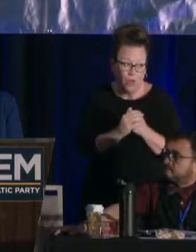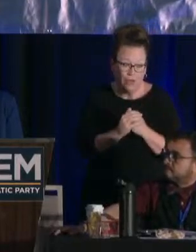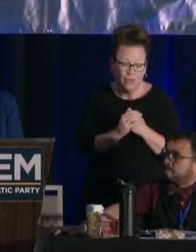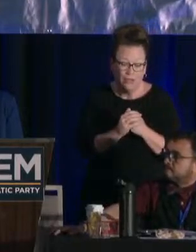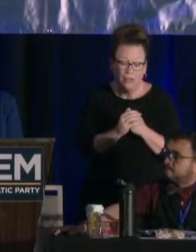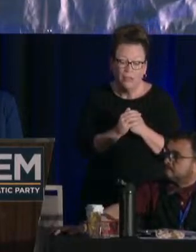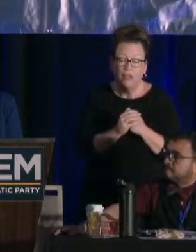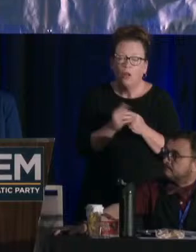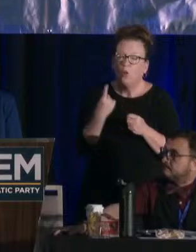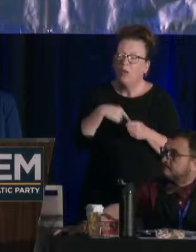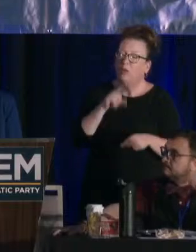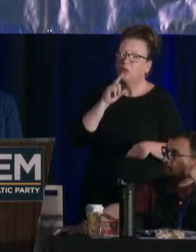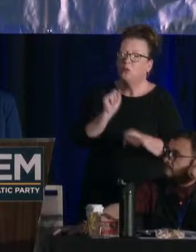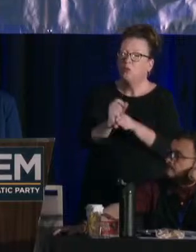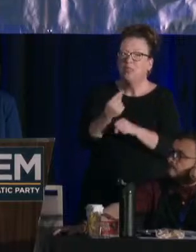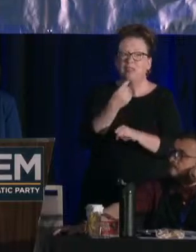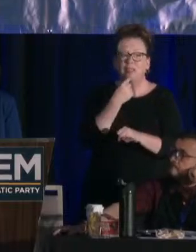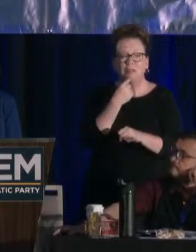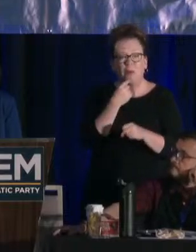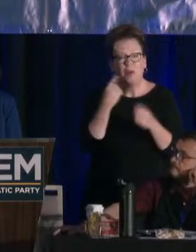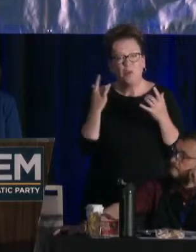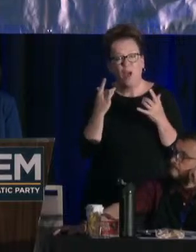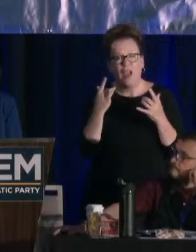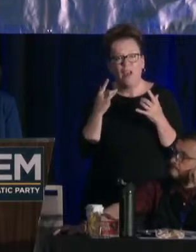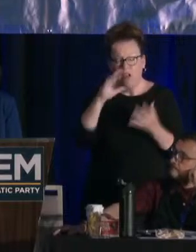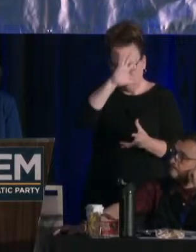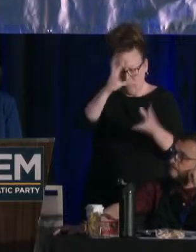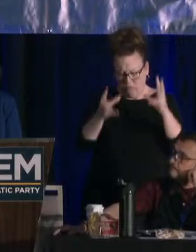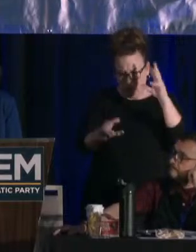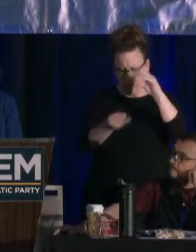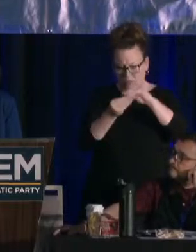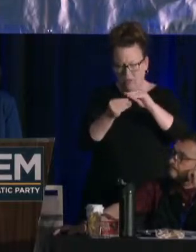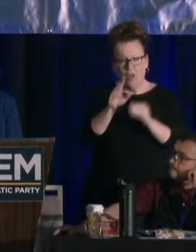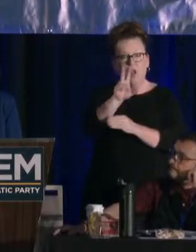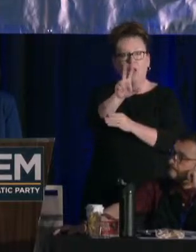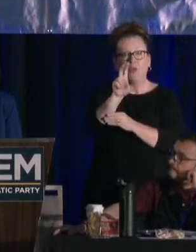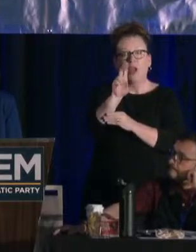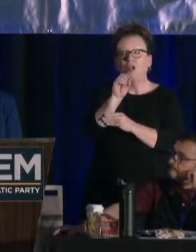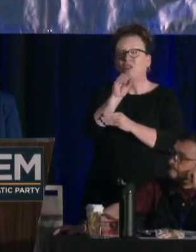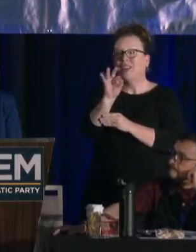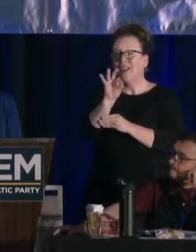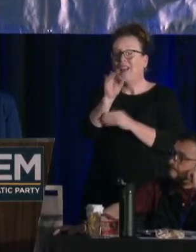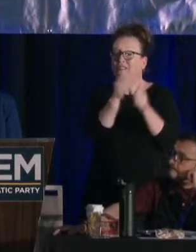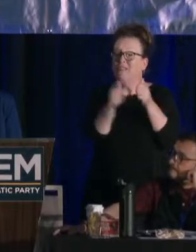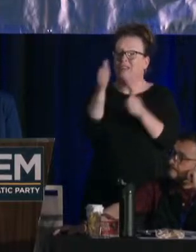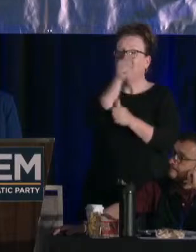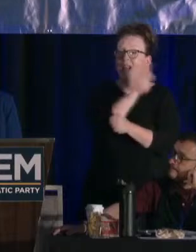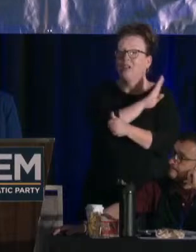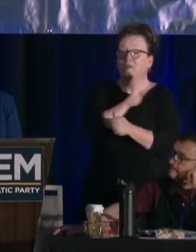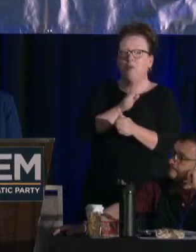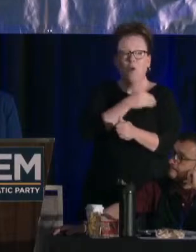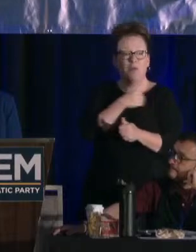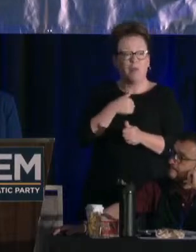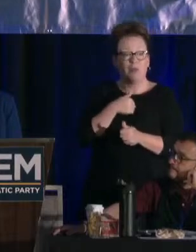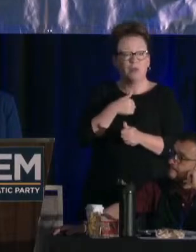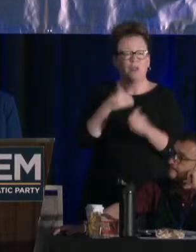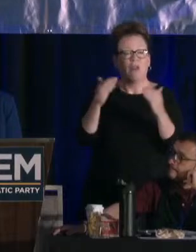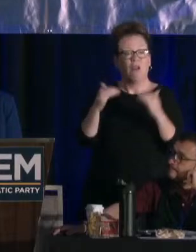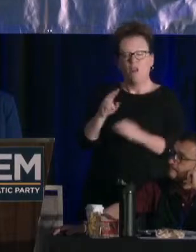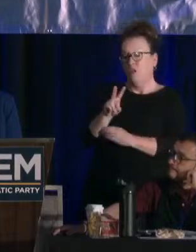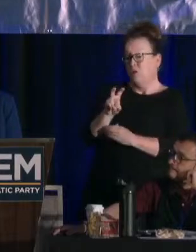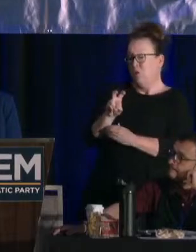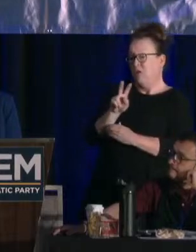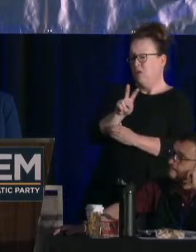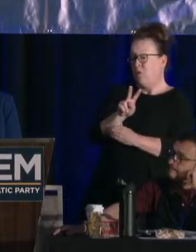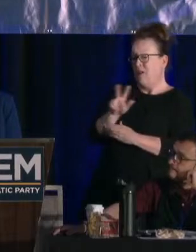we were deeply disappointed to learn that out of 390 executive board members, 223